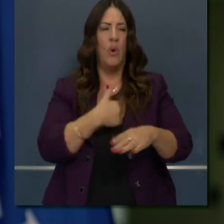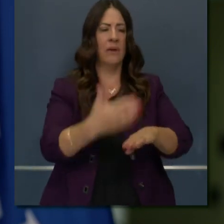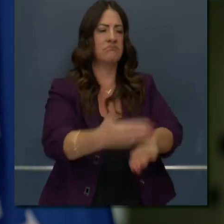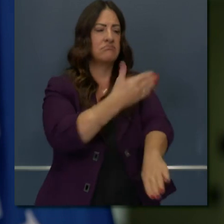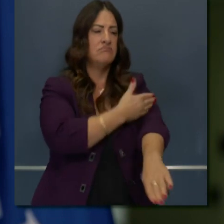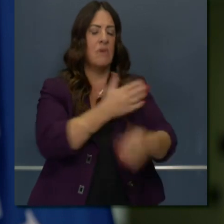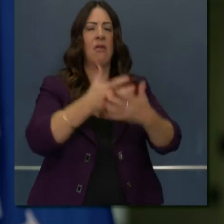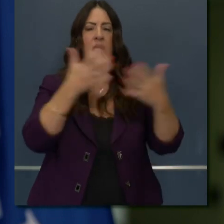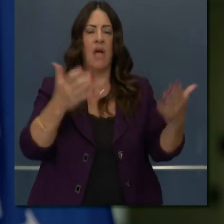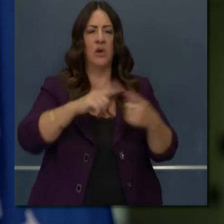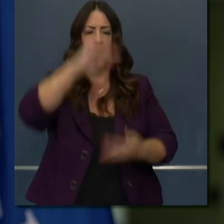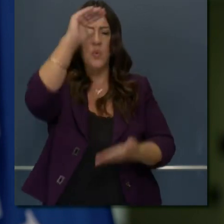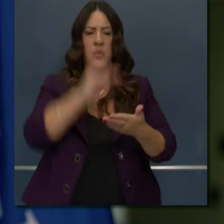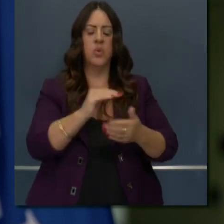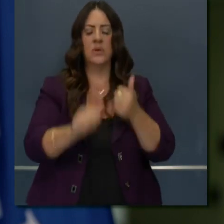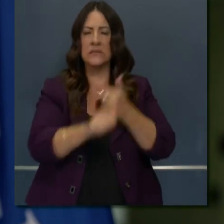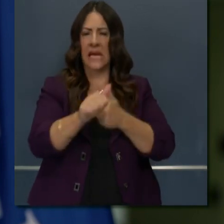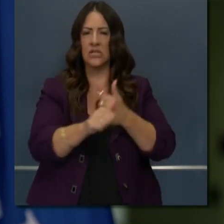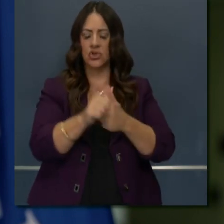population.